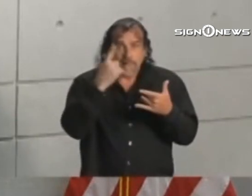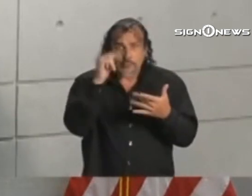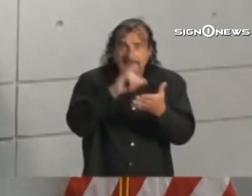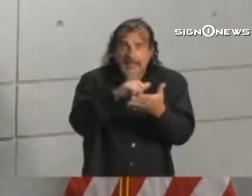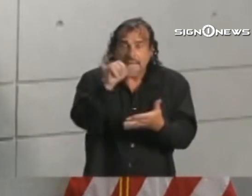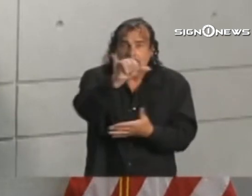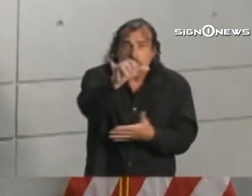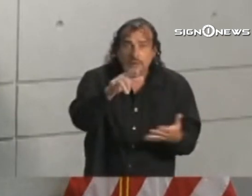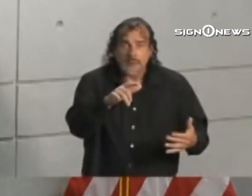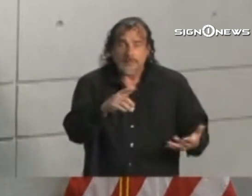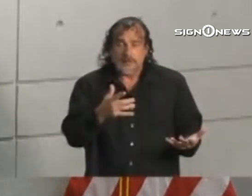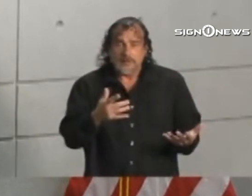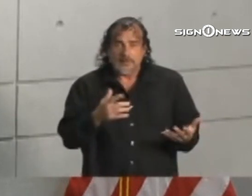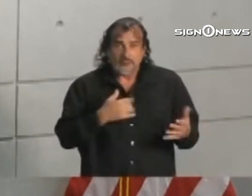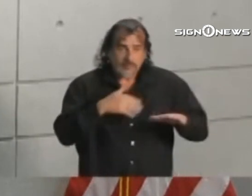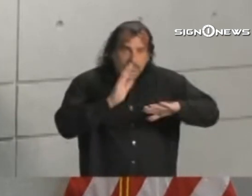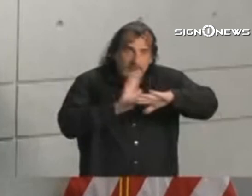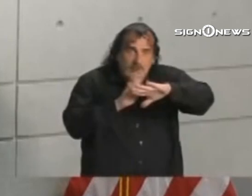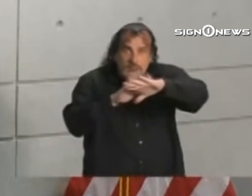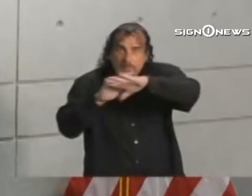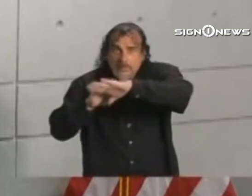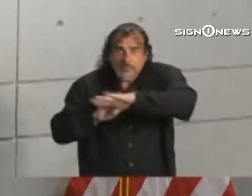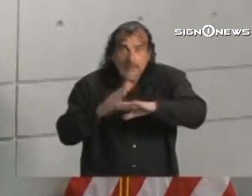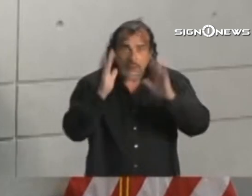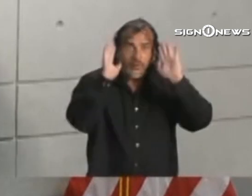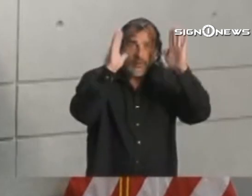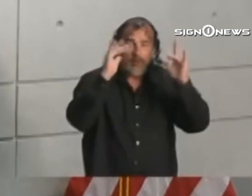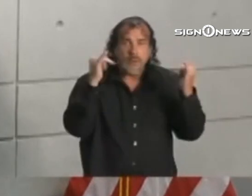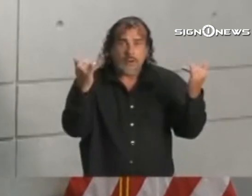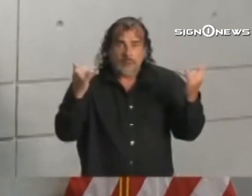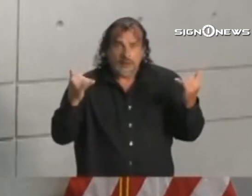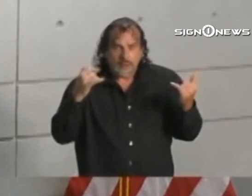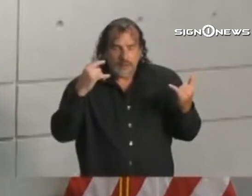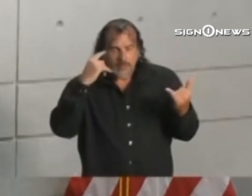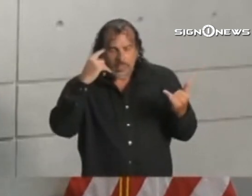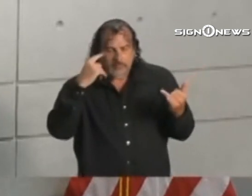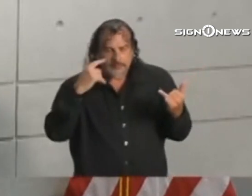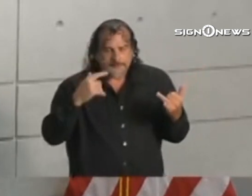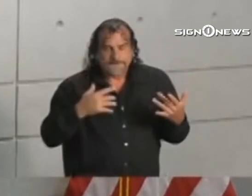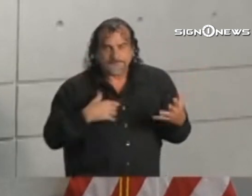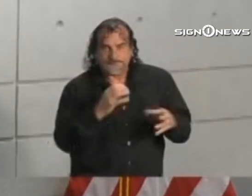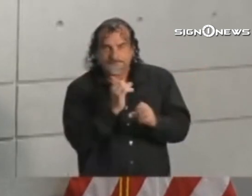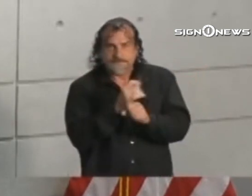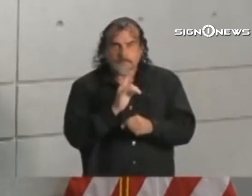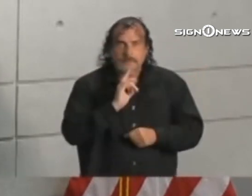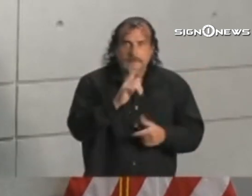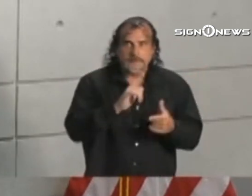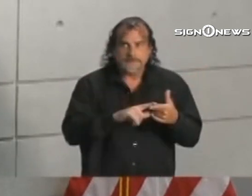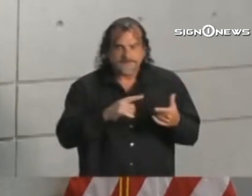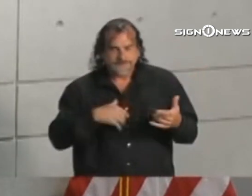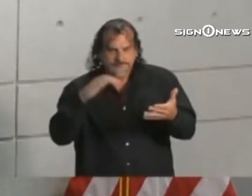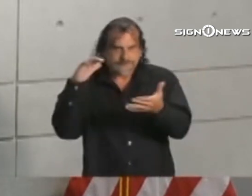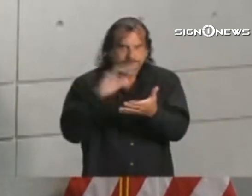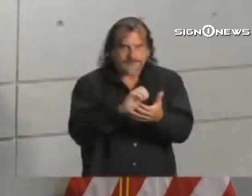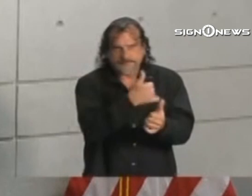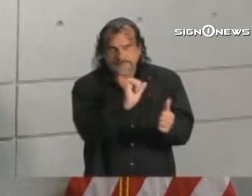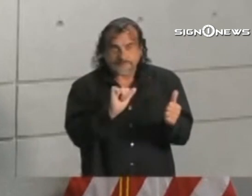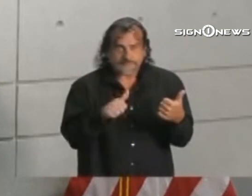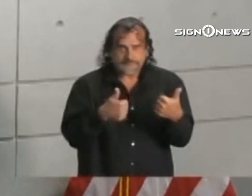alert everyone as best we can, because we want to make sure that we mitigate any real challenges.